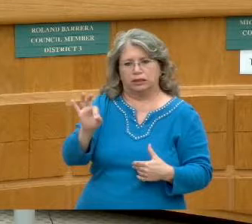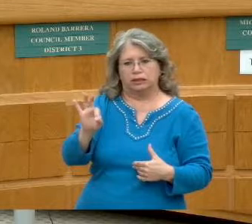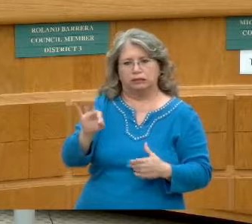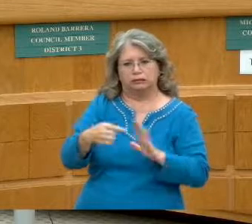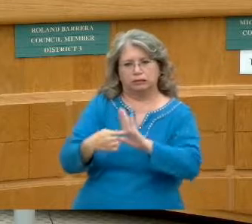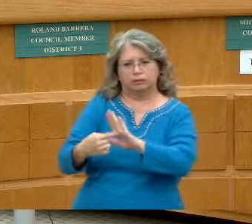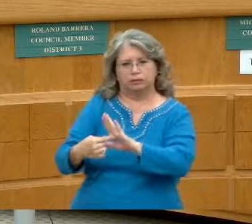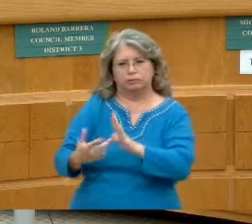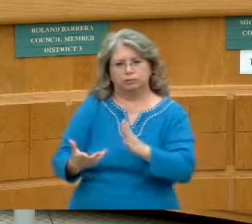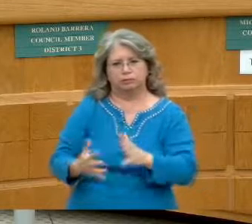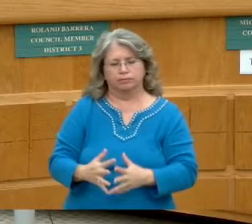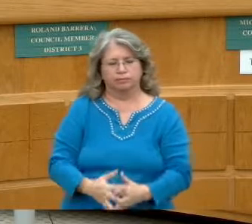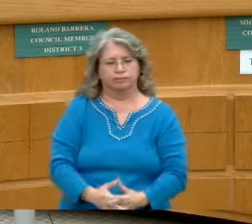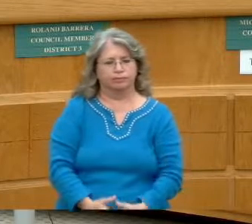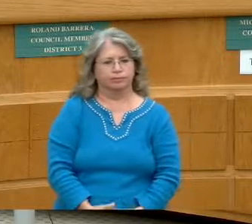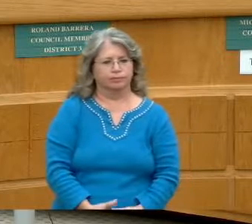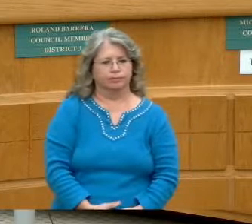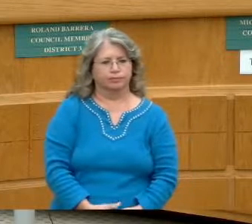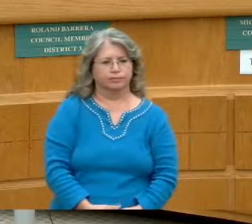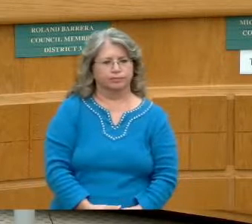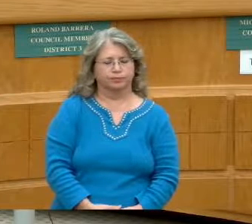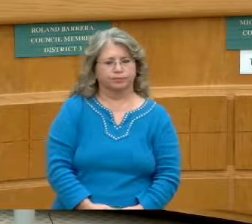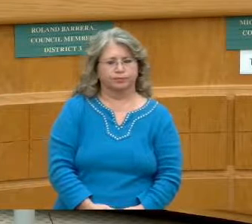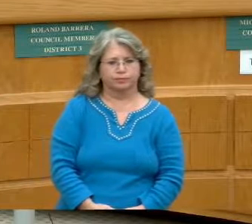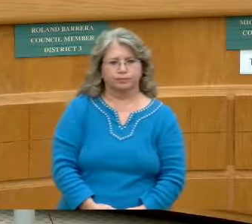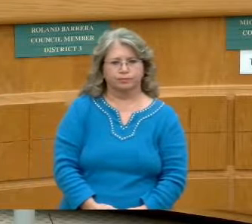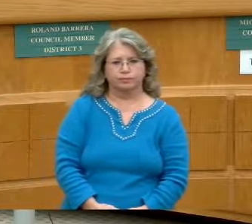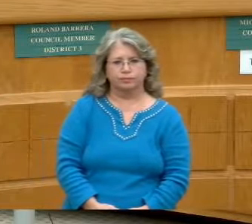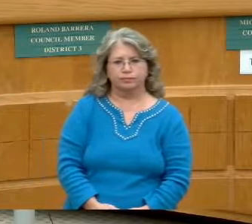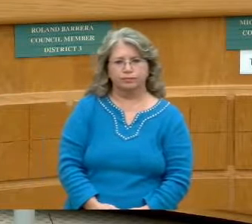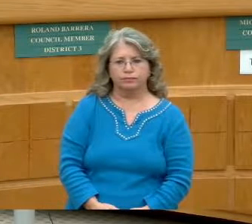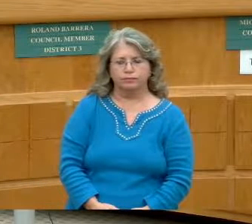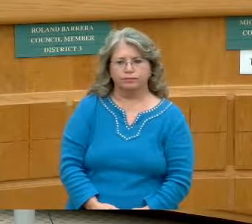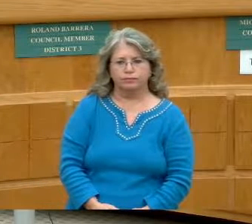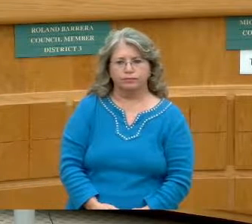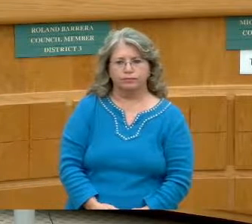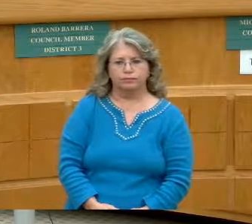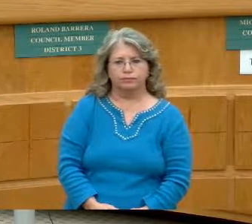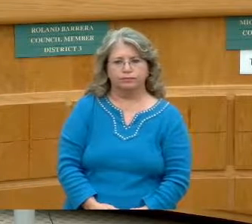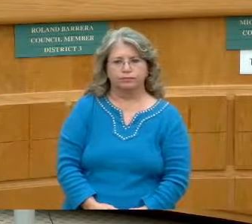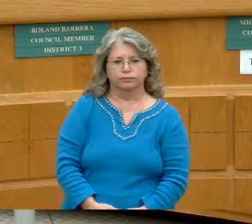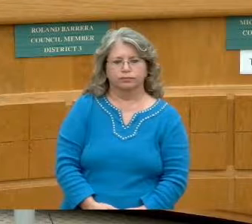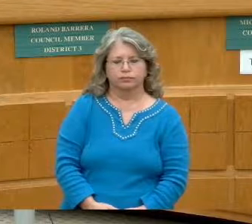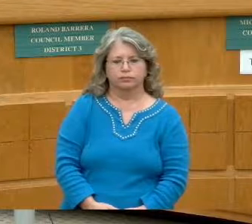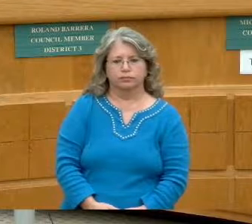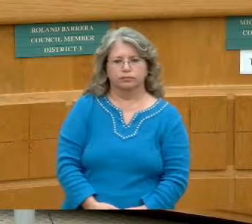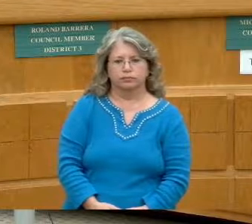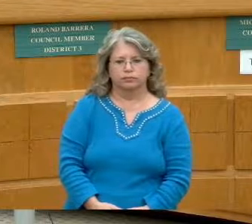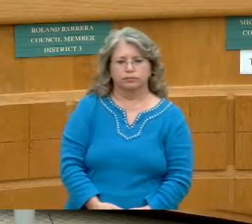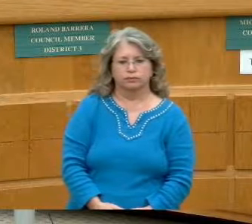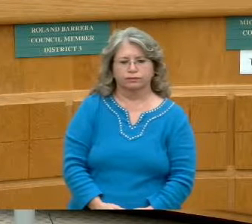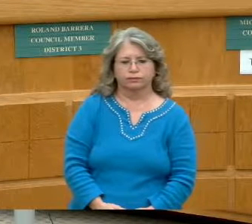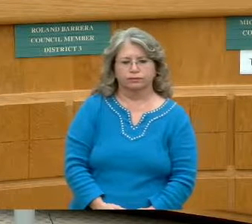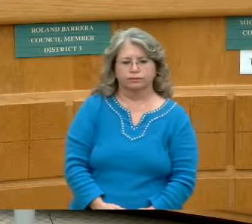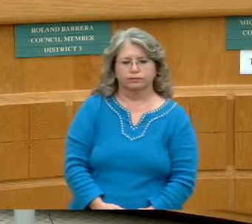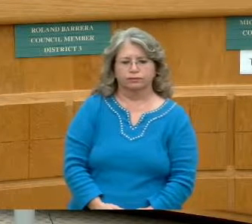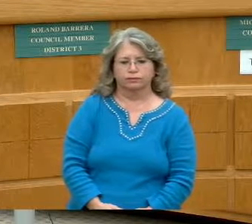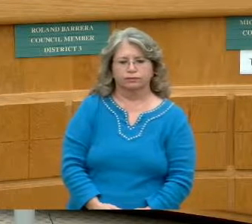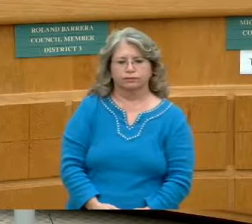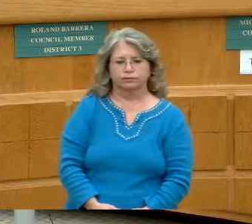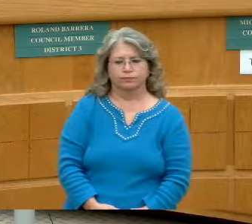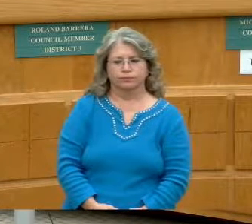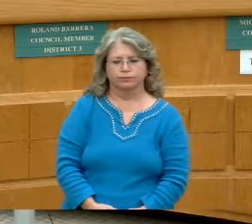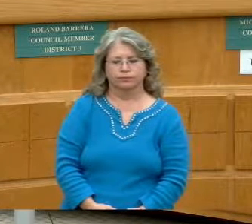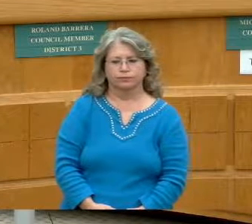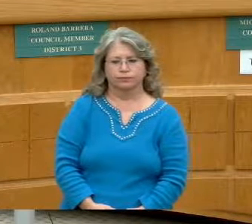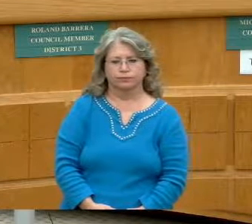prueba. ¿Qué hago? Le recomendamos que se aísle y monitoree su salud durante 14 días. Si sus síntomas empeoran, llame al